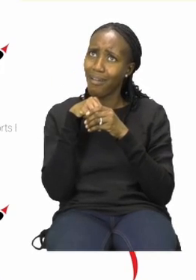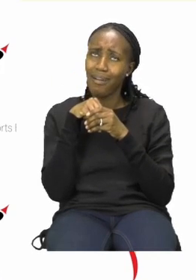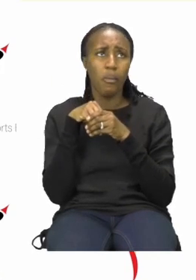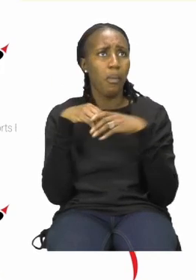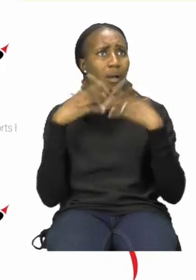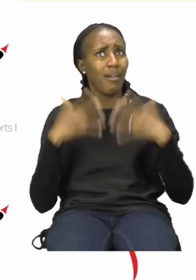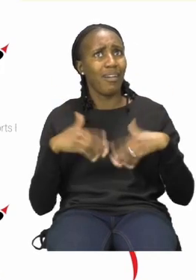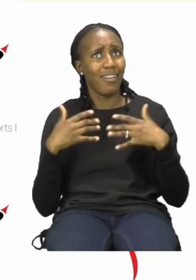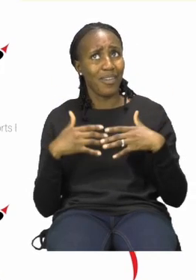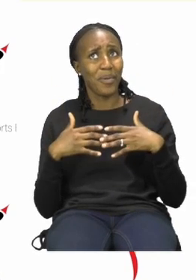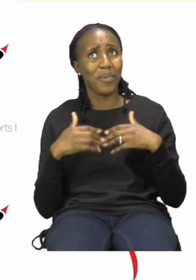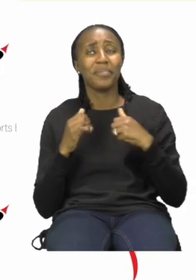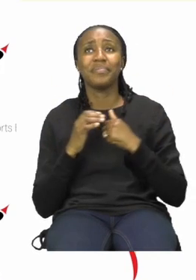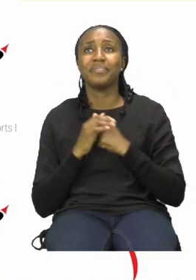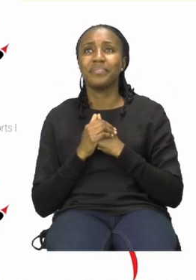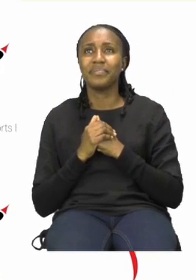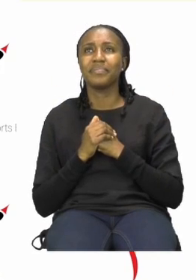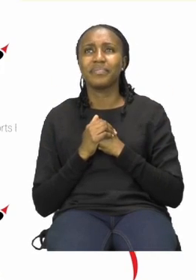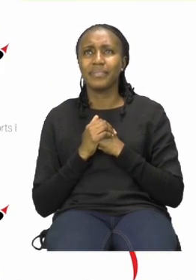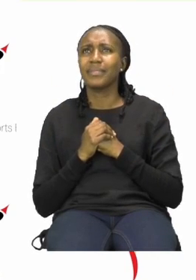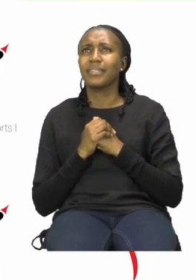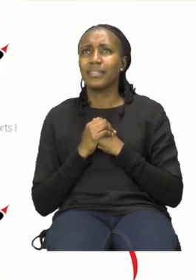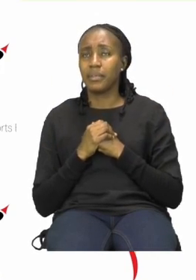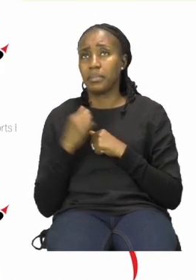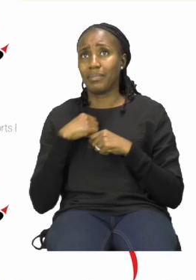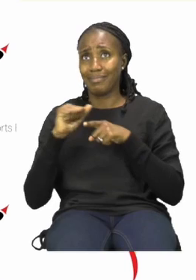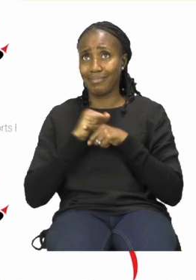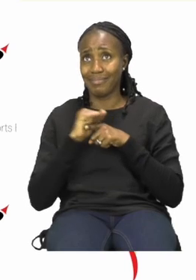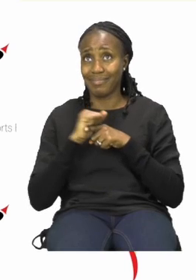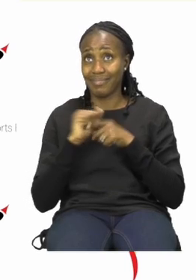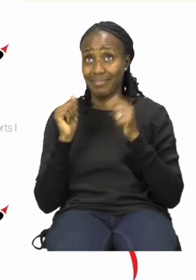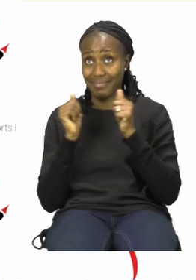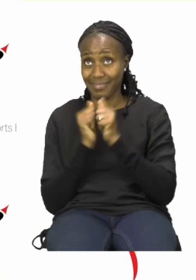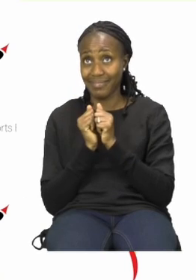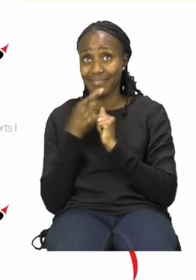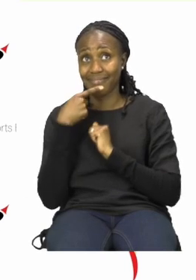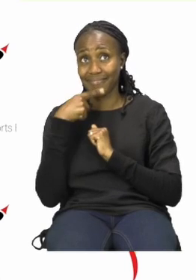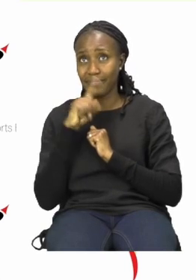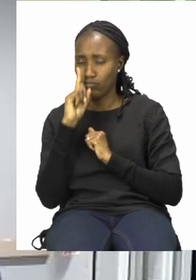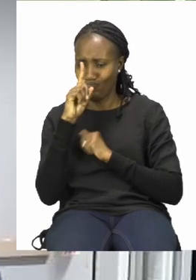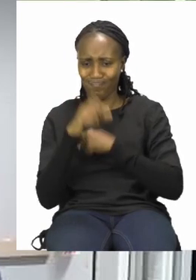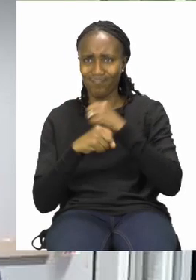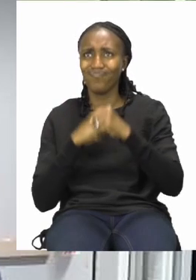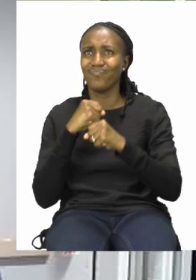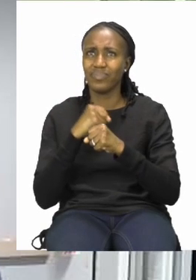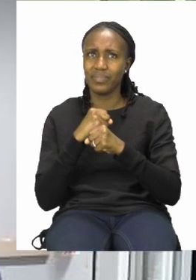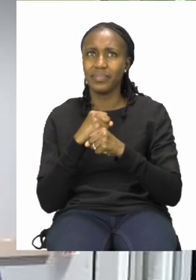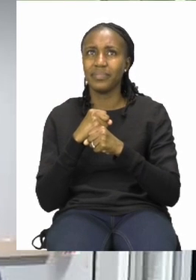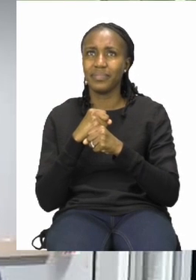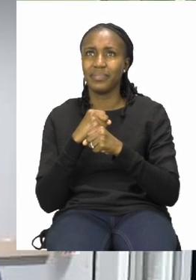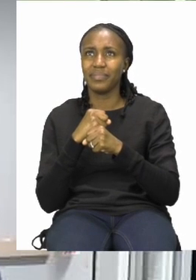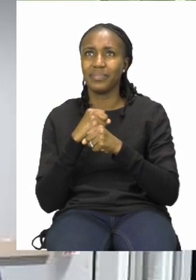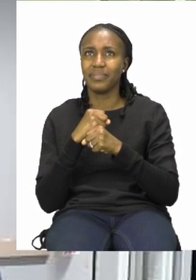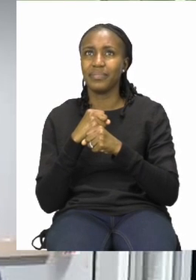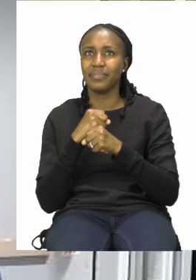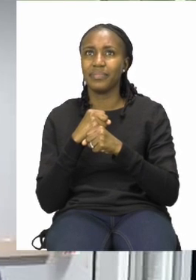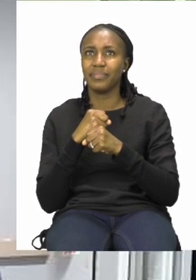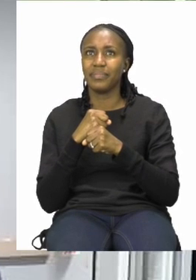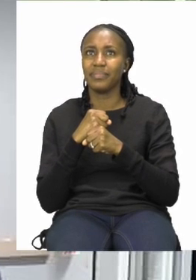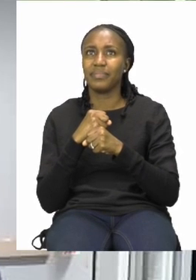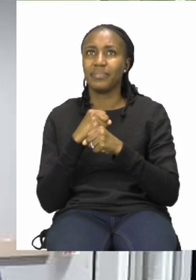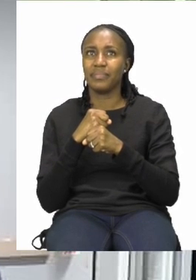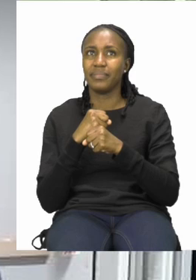started in Namibia. So I trained with Hamada Sensei for more than a year. And then we had that